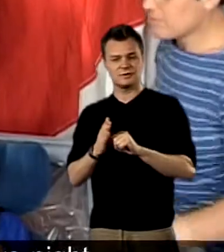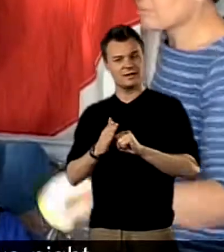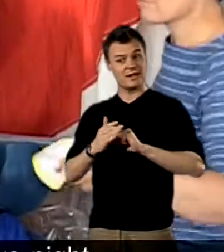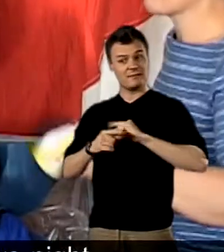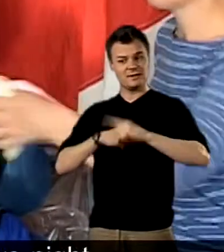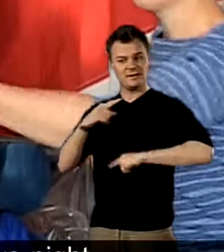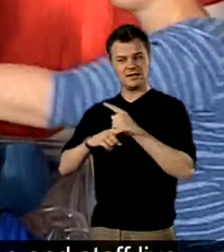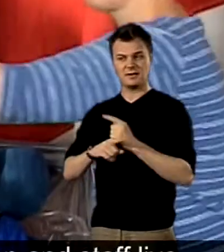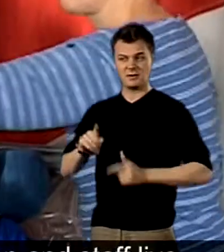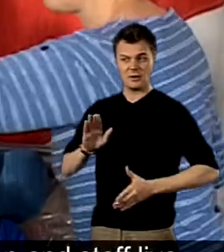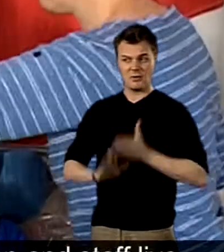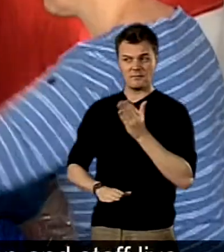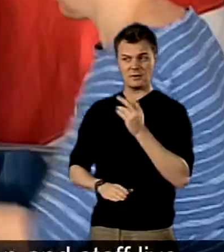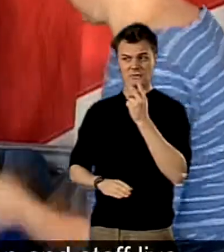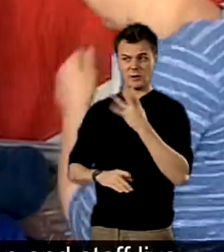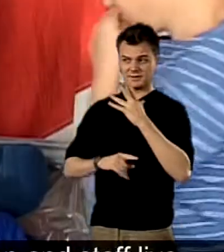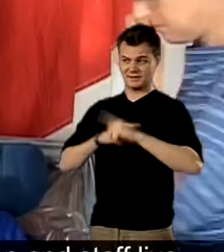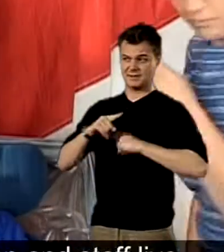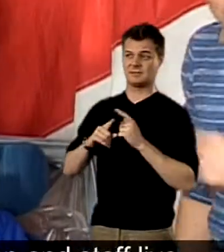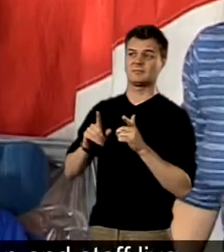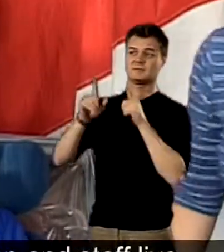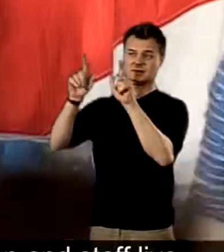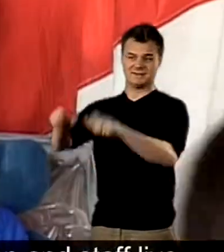4 pupils to Newham's Outdoor Activity Centre.